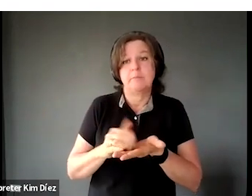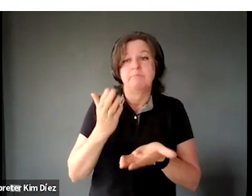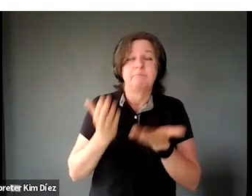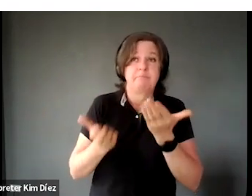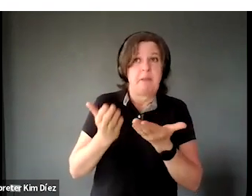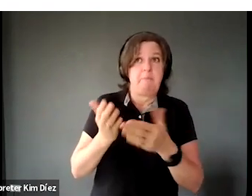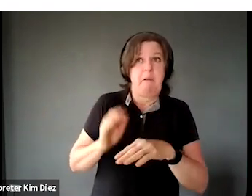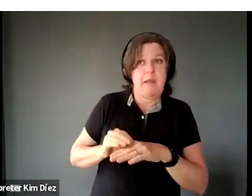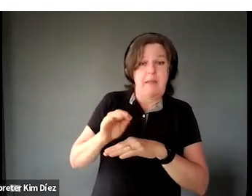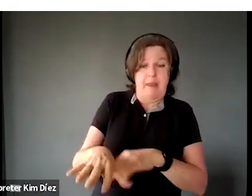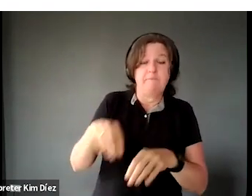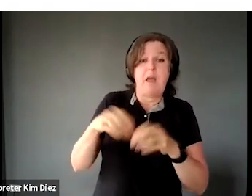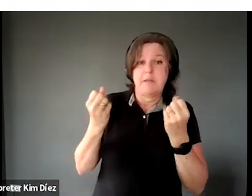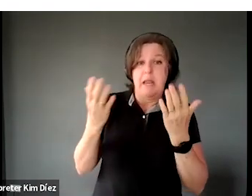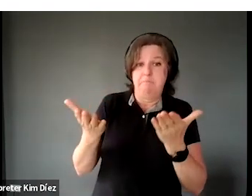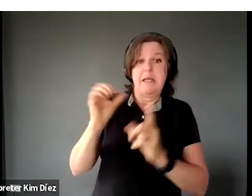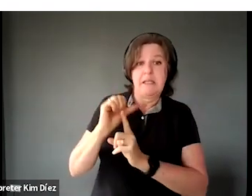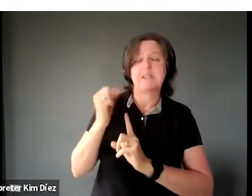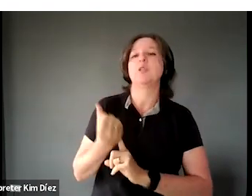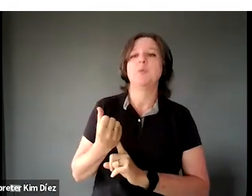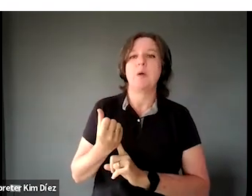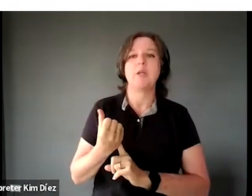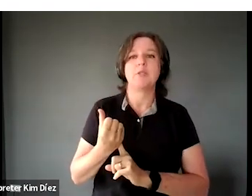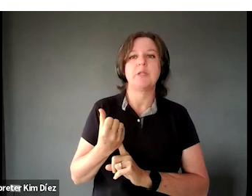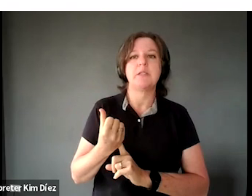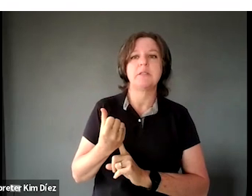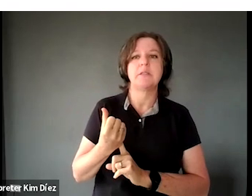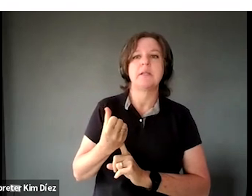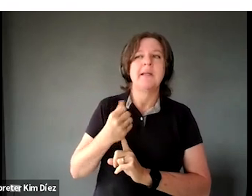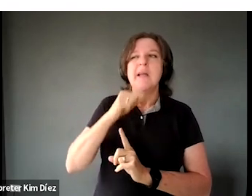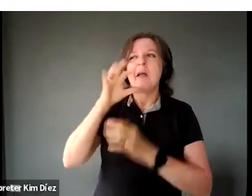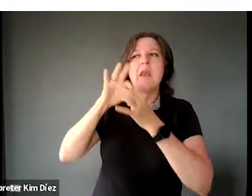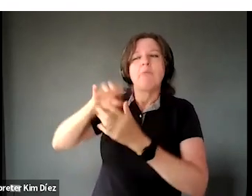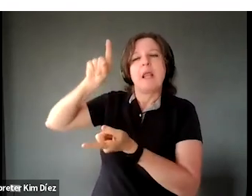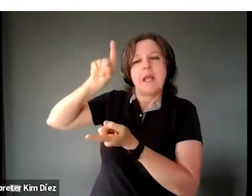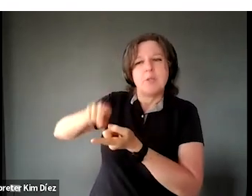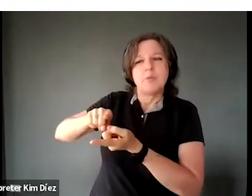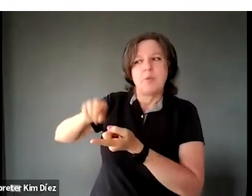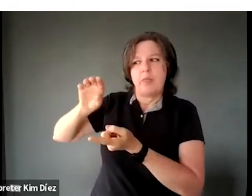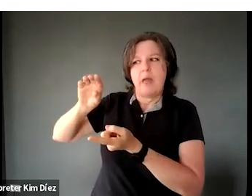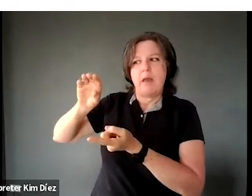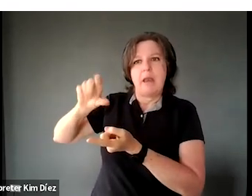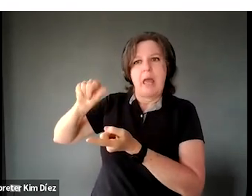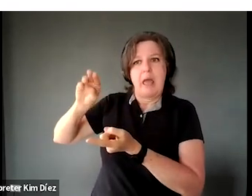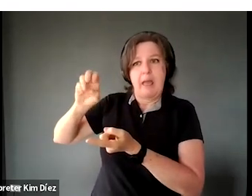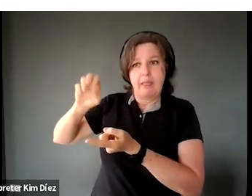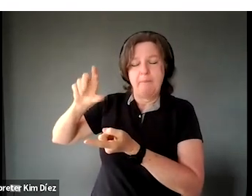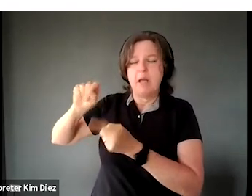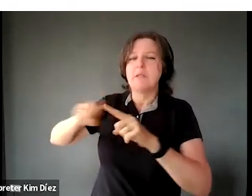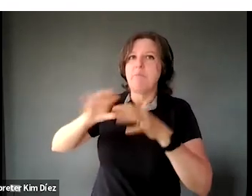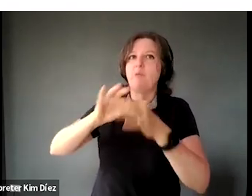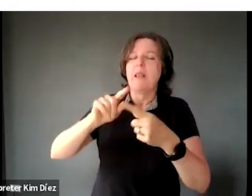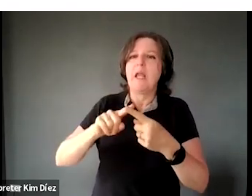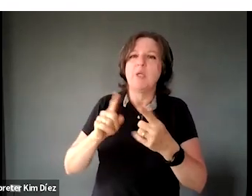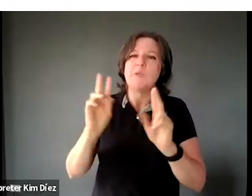important and something that contributes a lot, and not just with the mitigation of cadmium, but